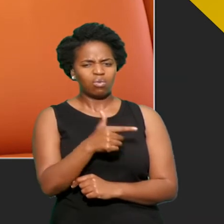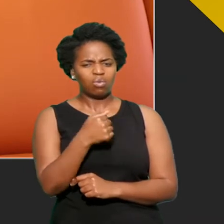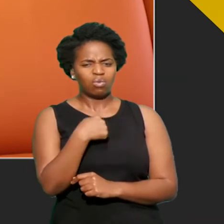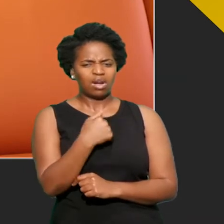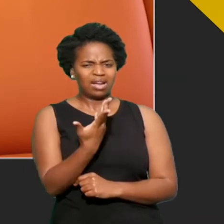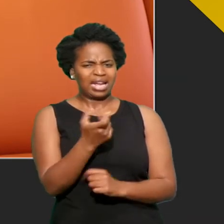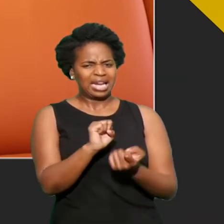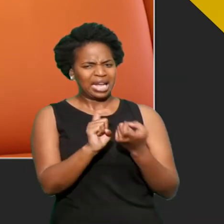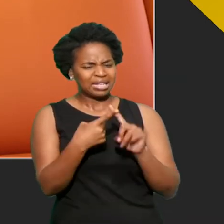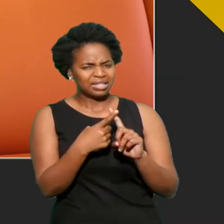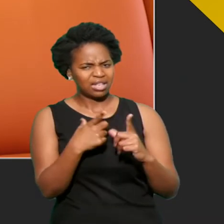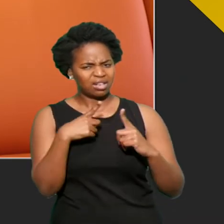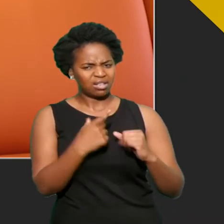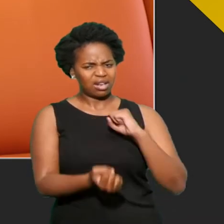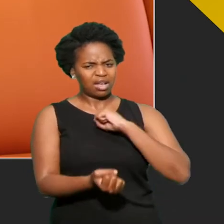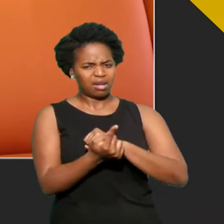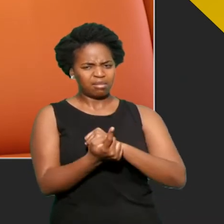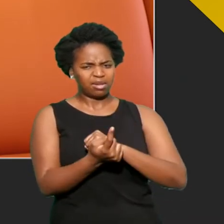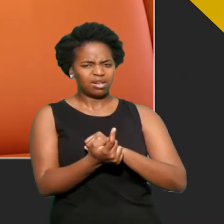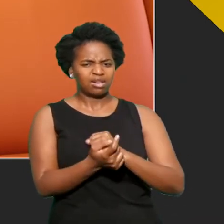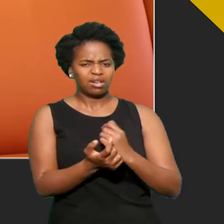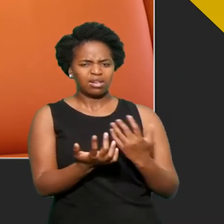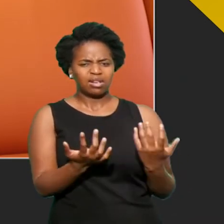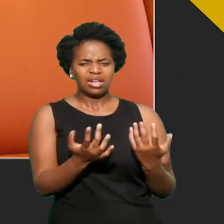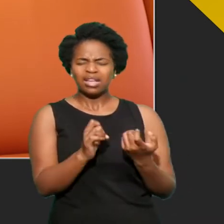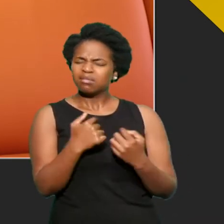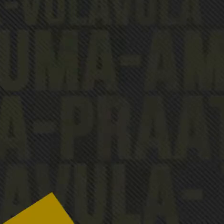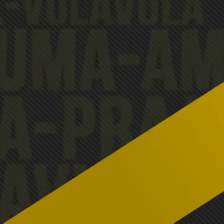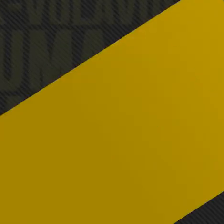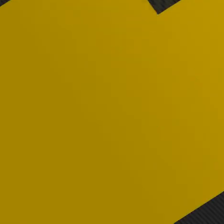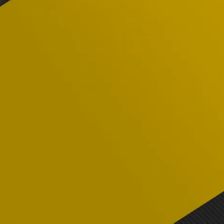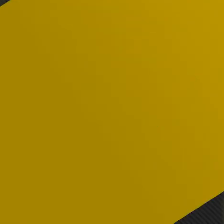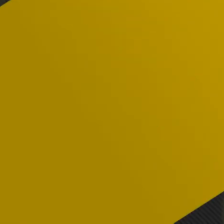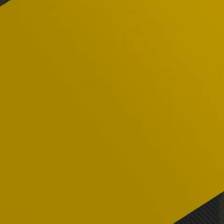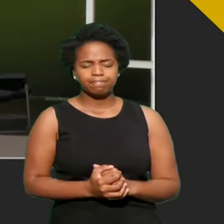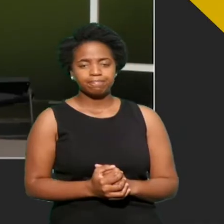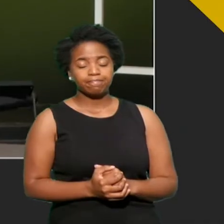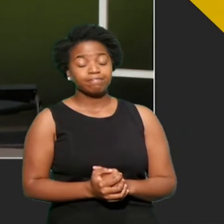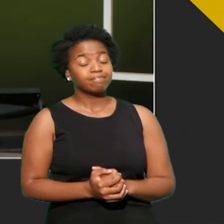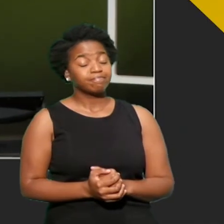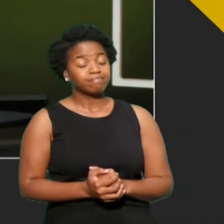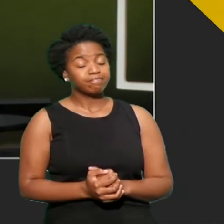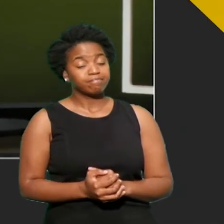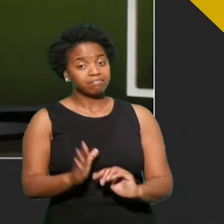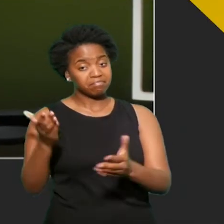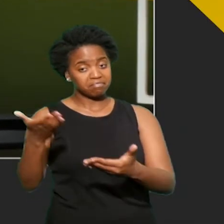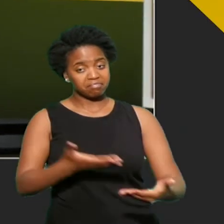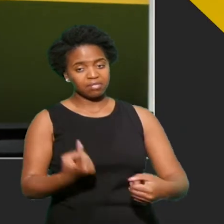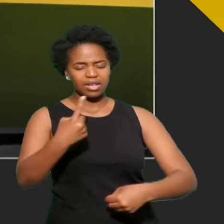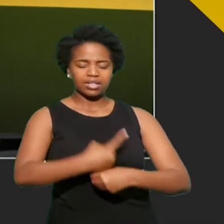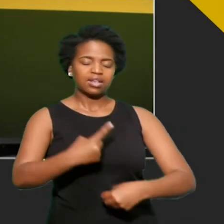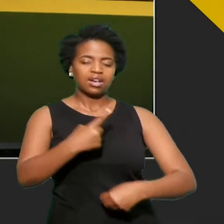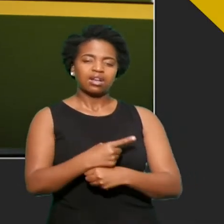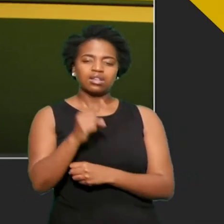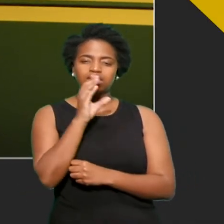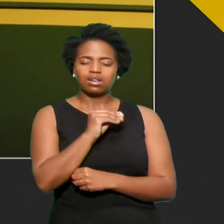an accident. You're okay. What kind of accident and why are you phoning? Welcome back to Daily Thetha. So, at